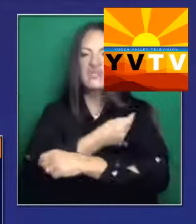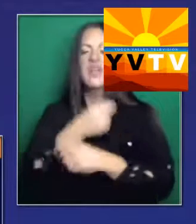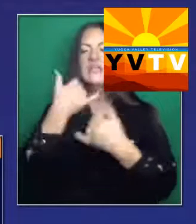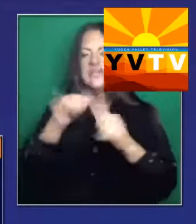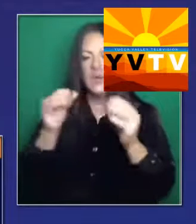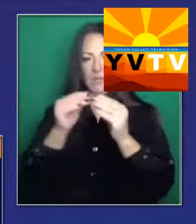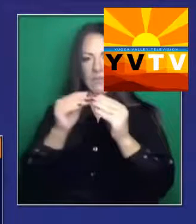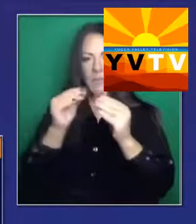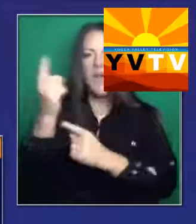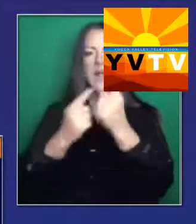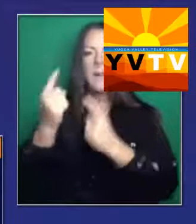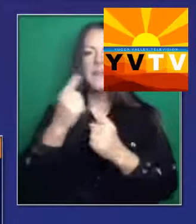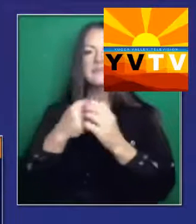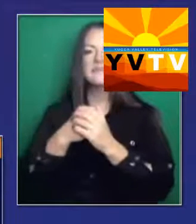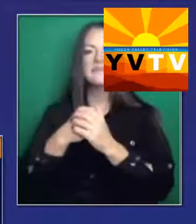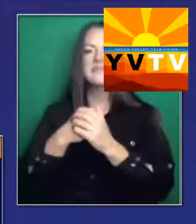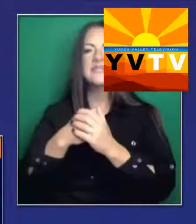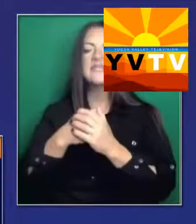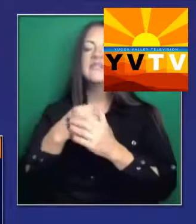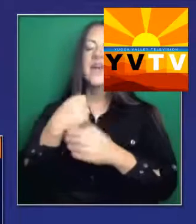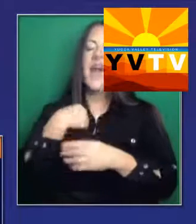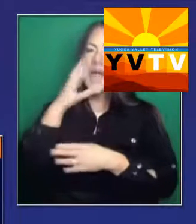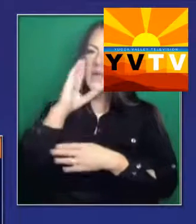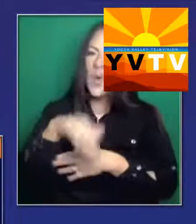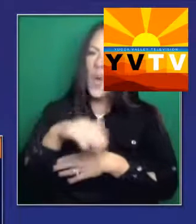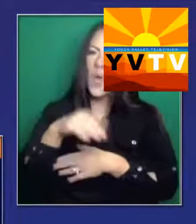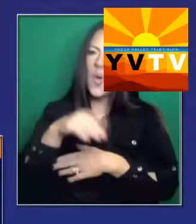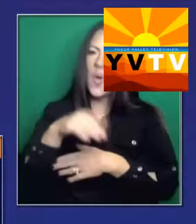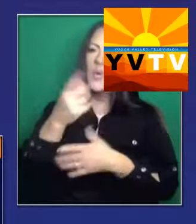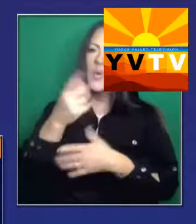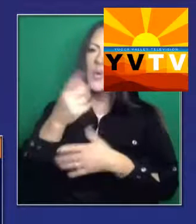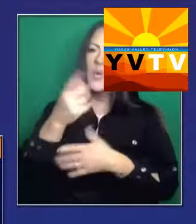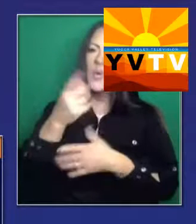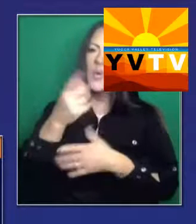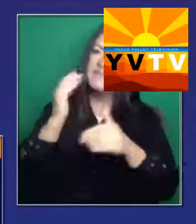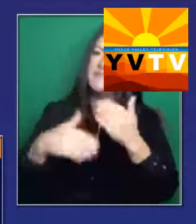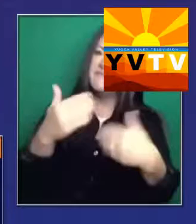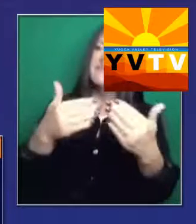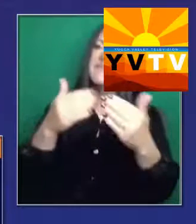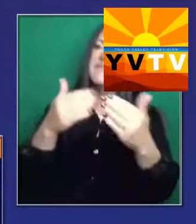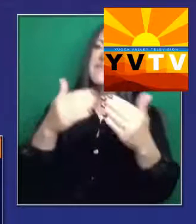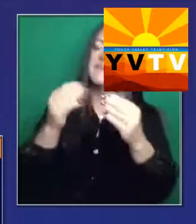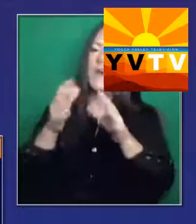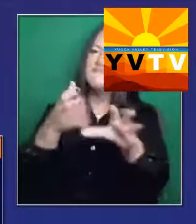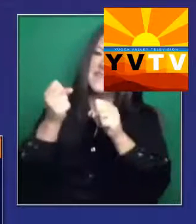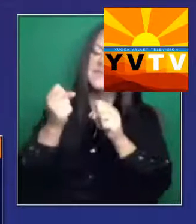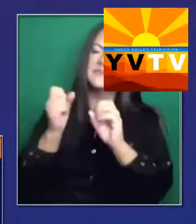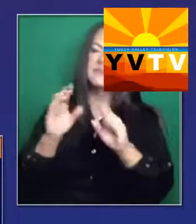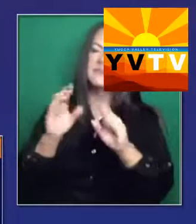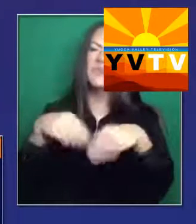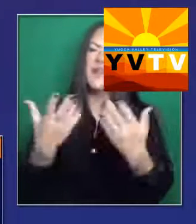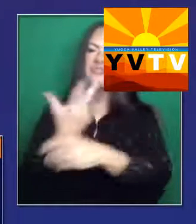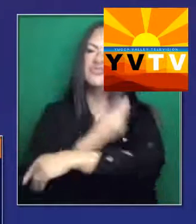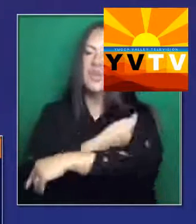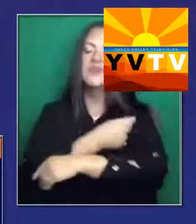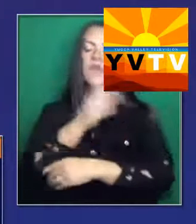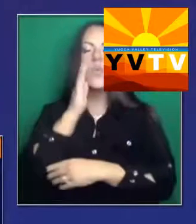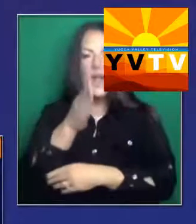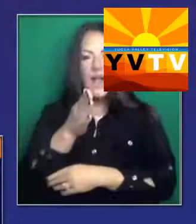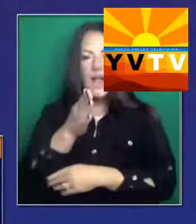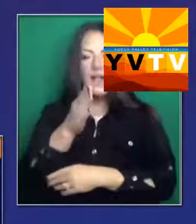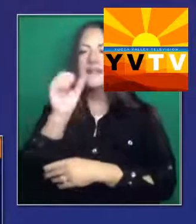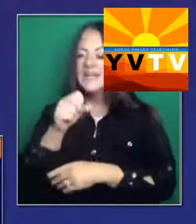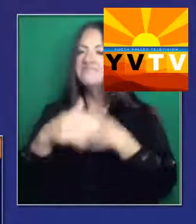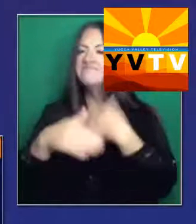things go much faster. I can assure you, governors are talking to other governors, chiefs of staff to chiefs of staff, looking at logistics,